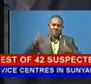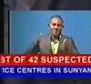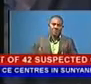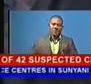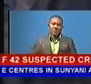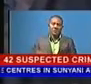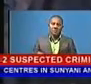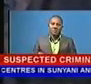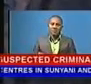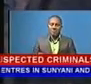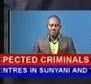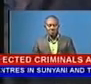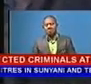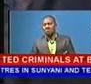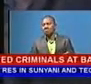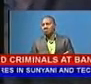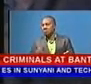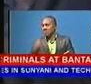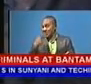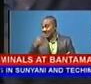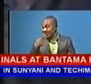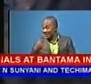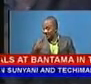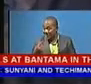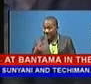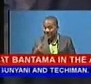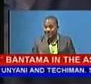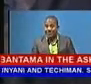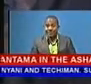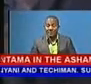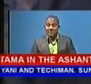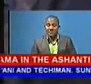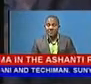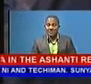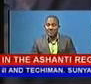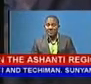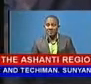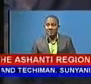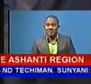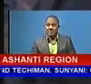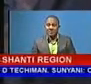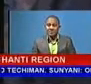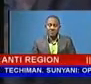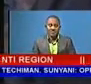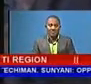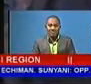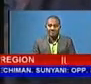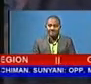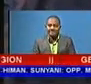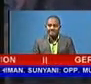testimony in respect of